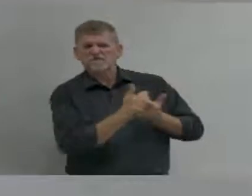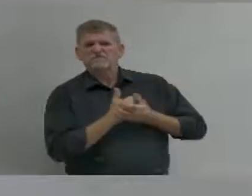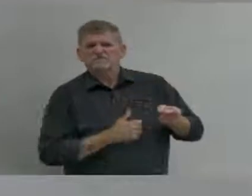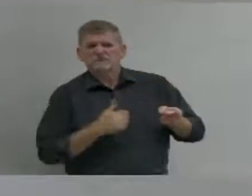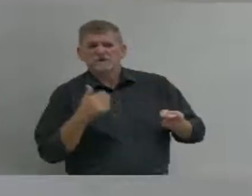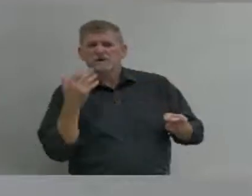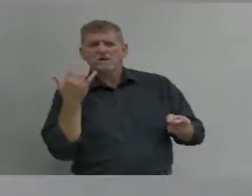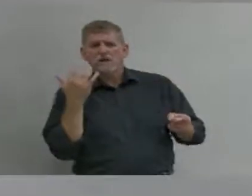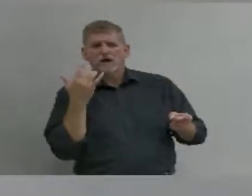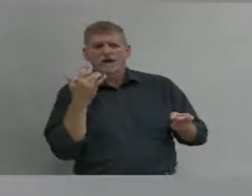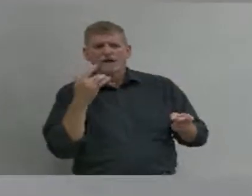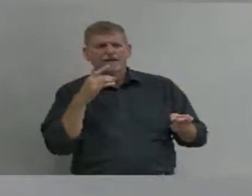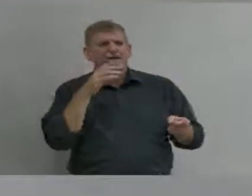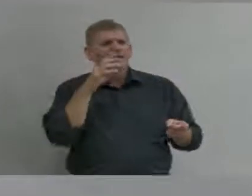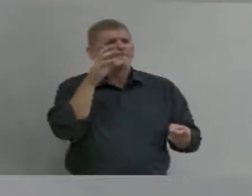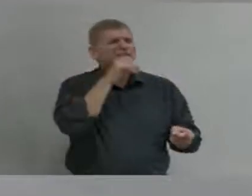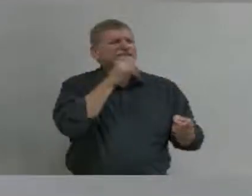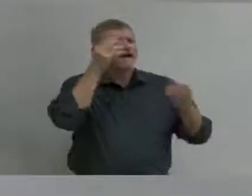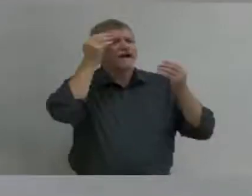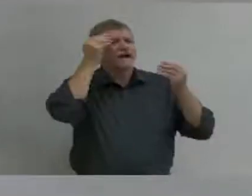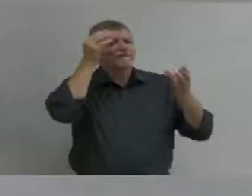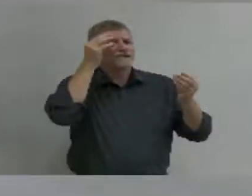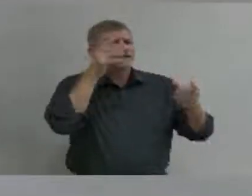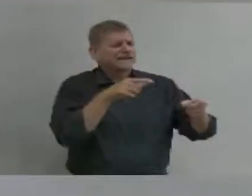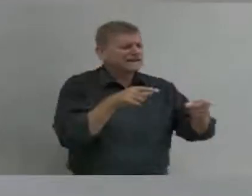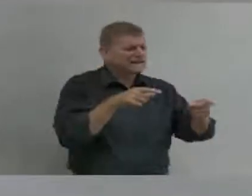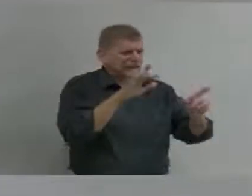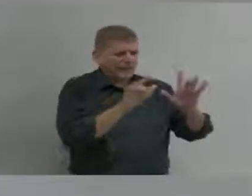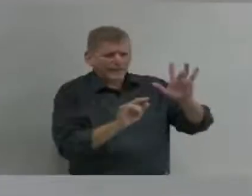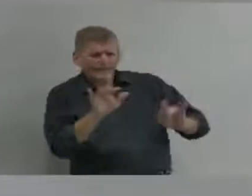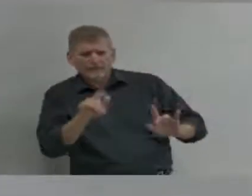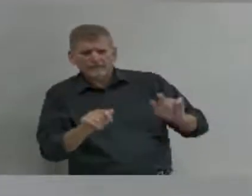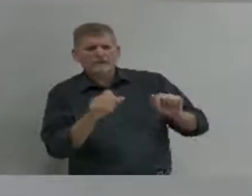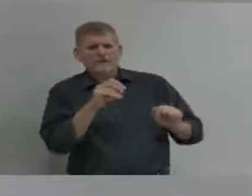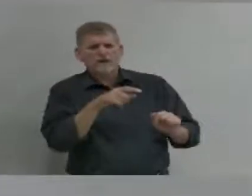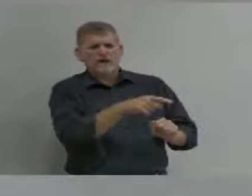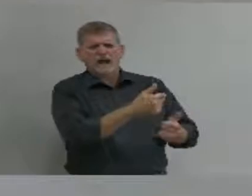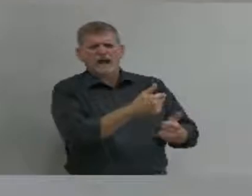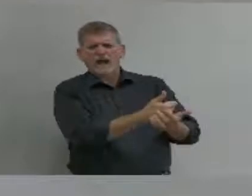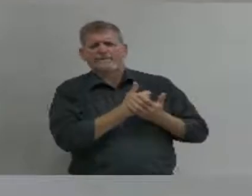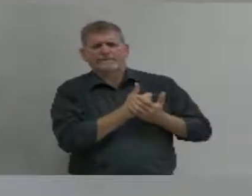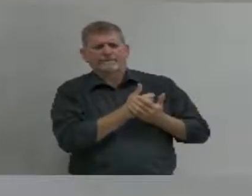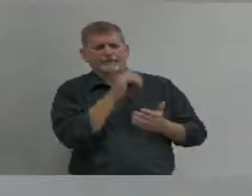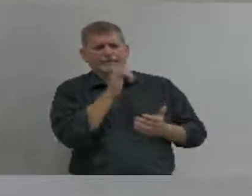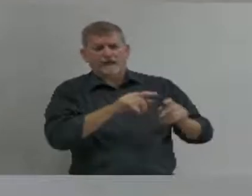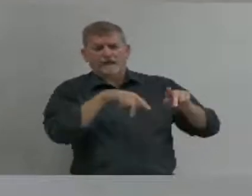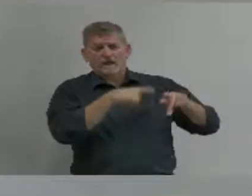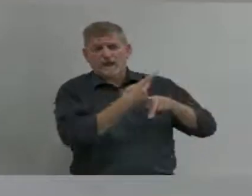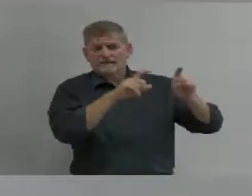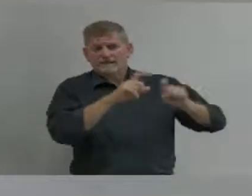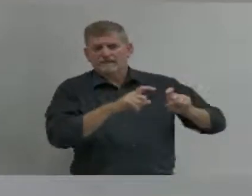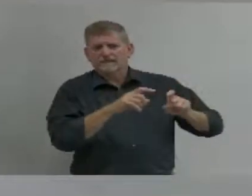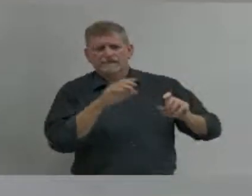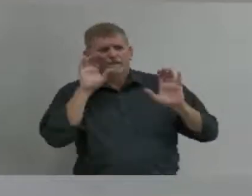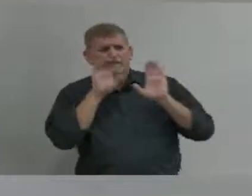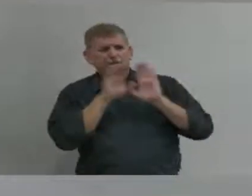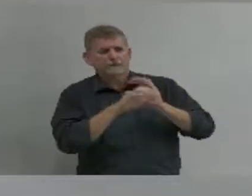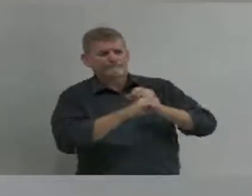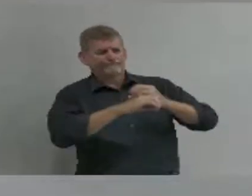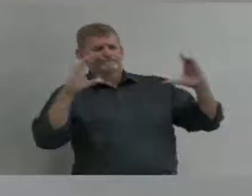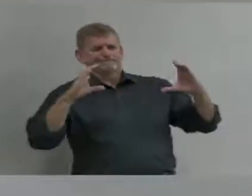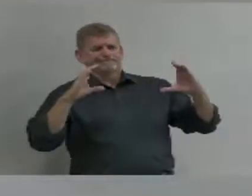more of a snapshot of perhaps cases that may not be detected